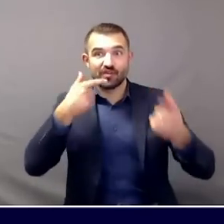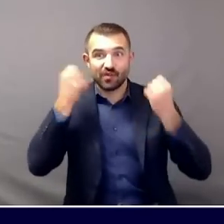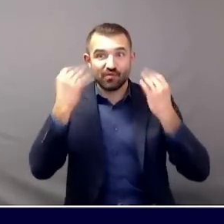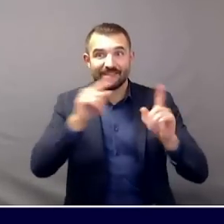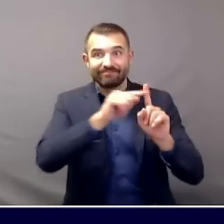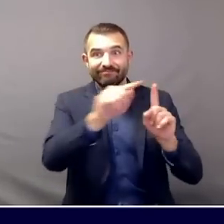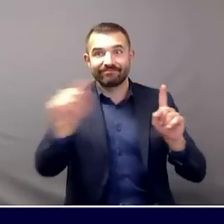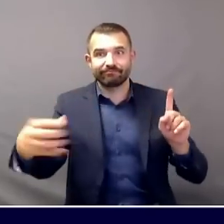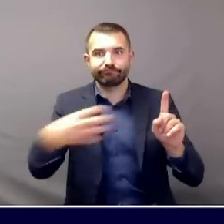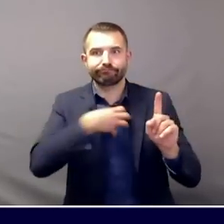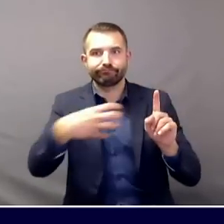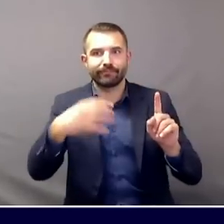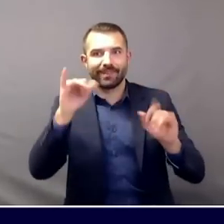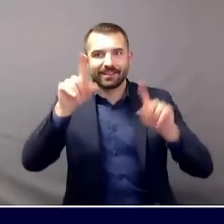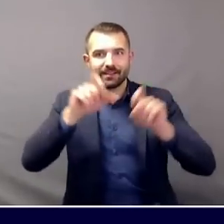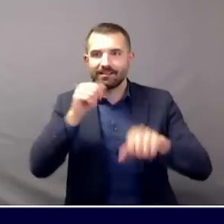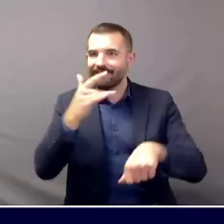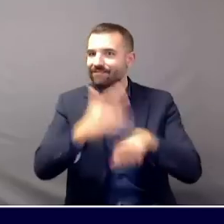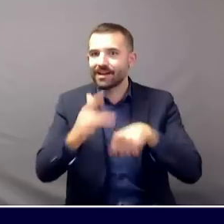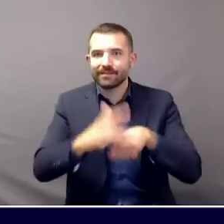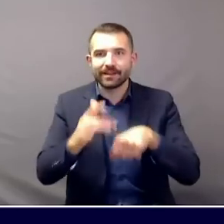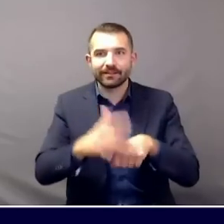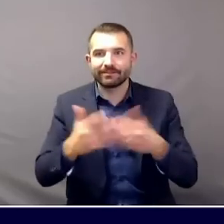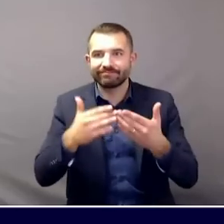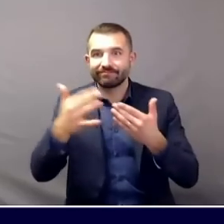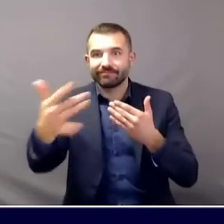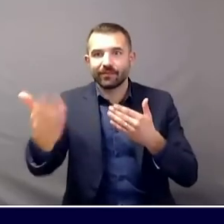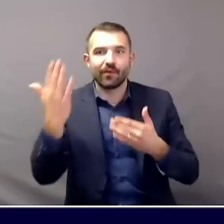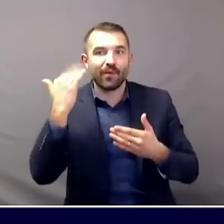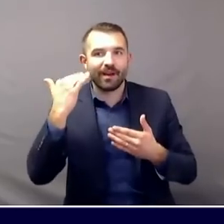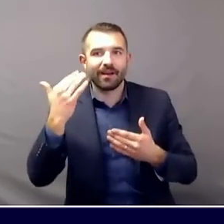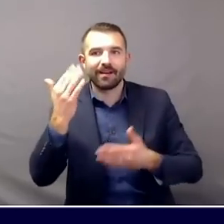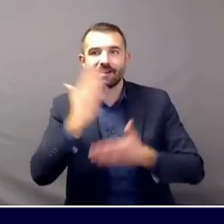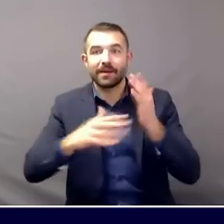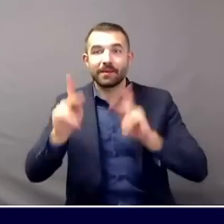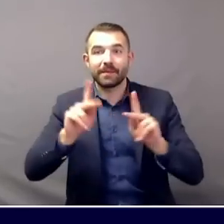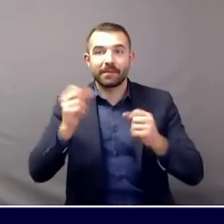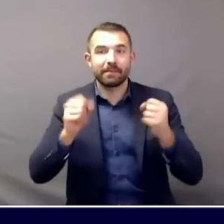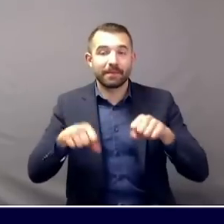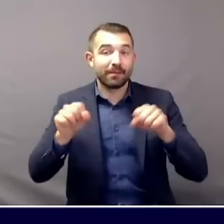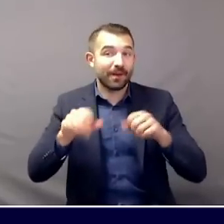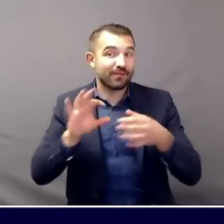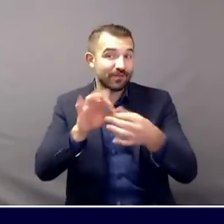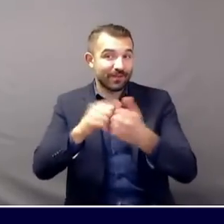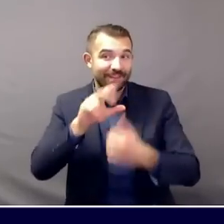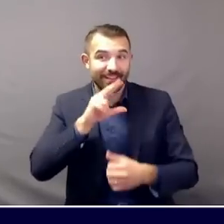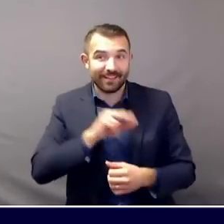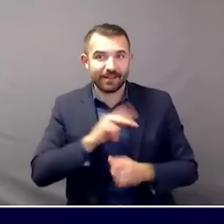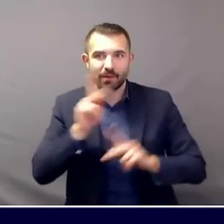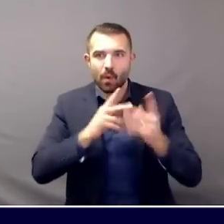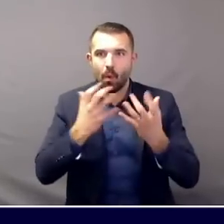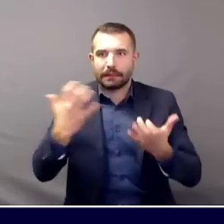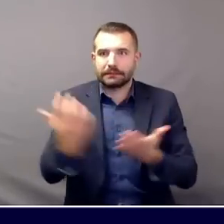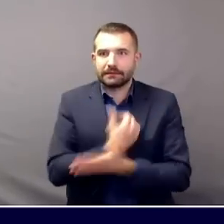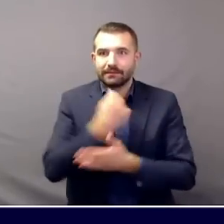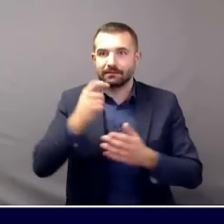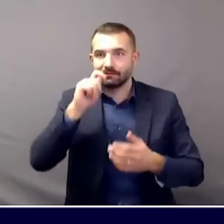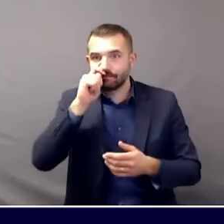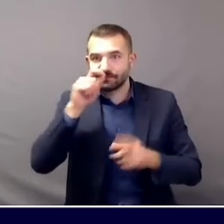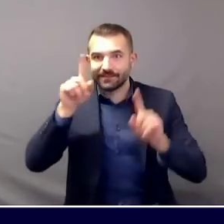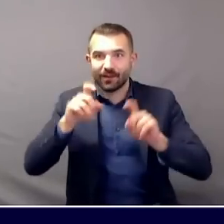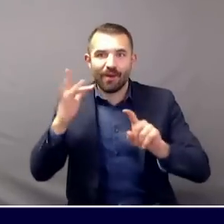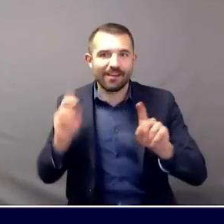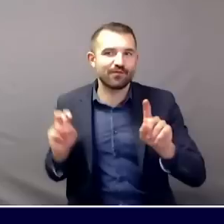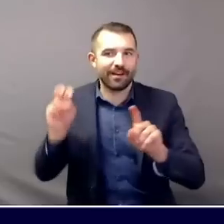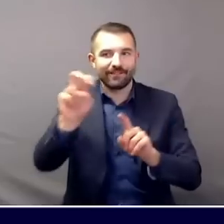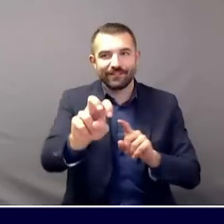because of the upcoming, in part because of the upcoming holiday season and people wanting to travel. But if you don't really have to